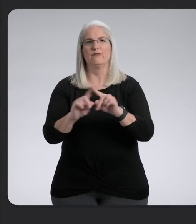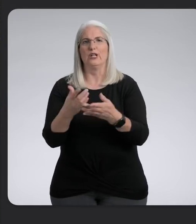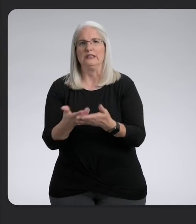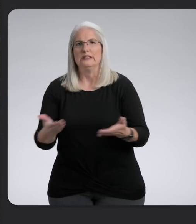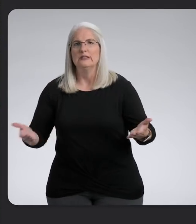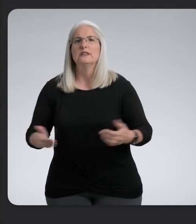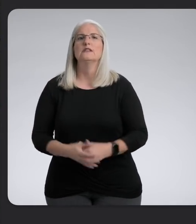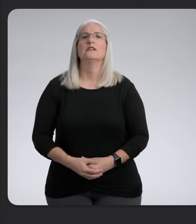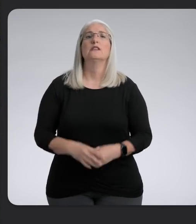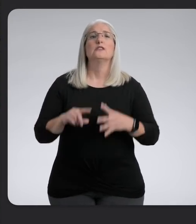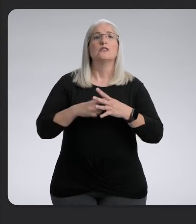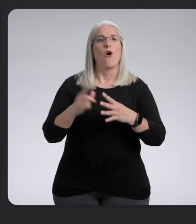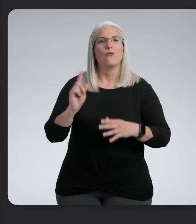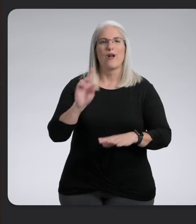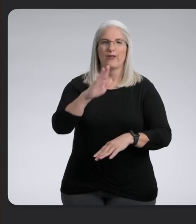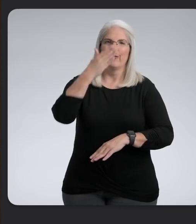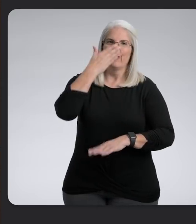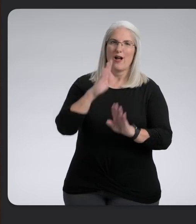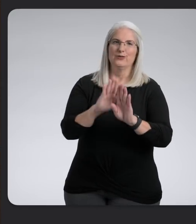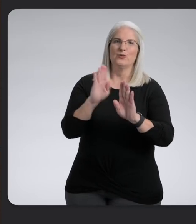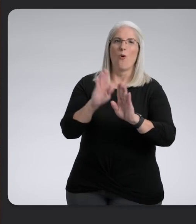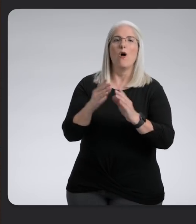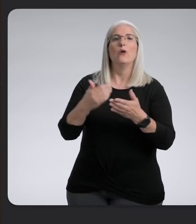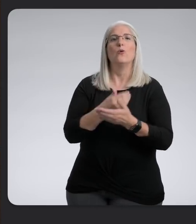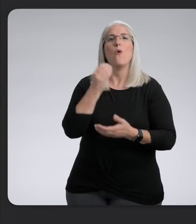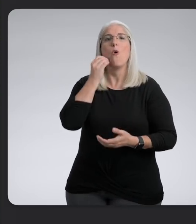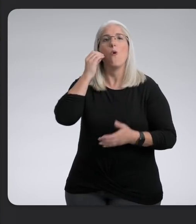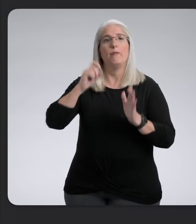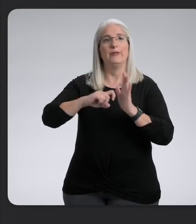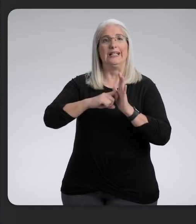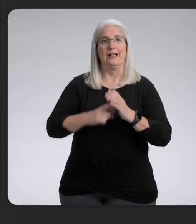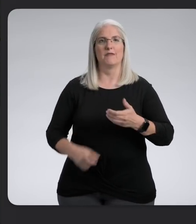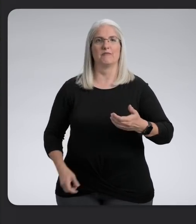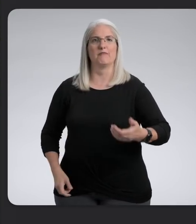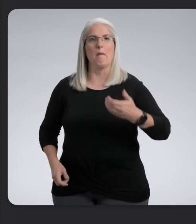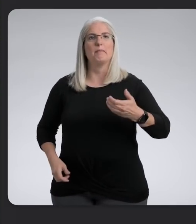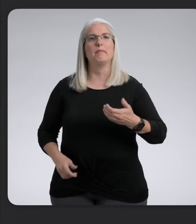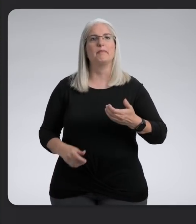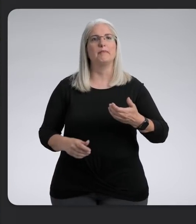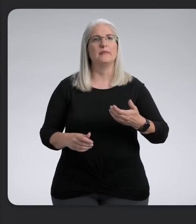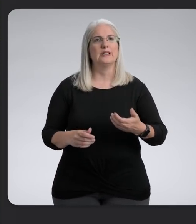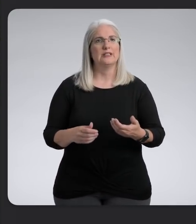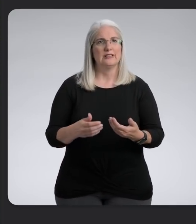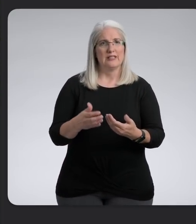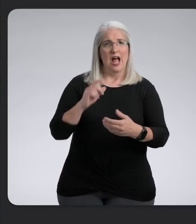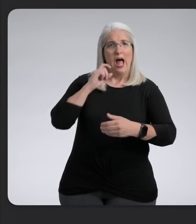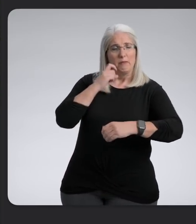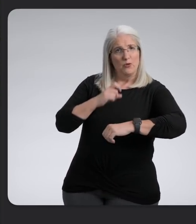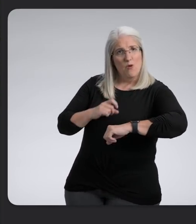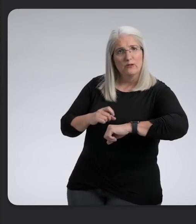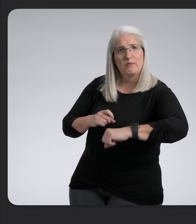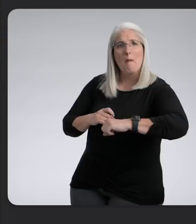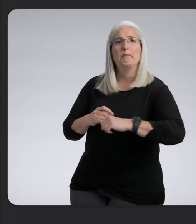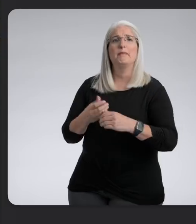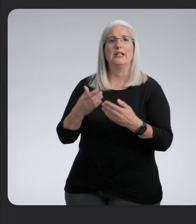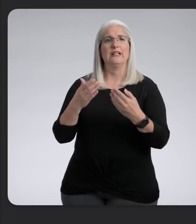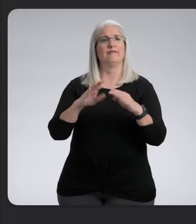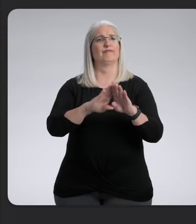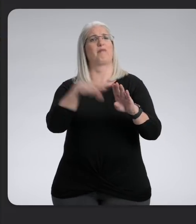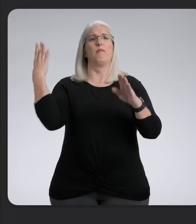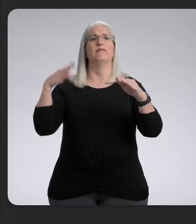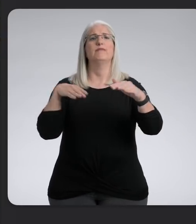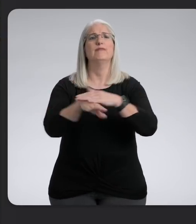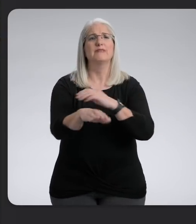front door. With our new Home Keys feature, simply tap your iPhone or Apple Watch to securely unlock the door. Just like